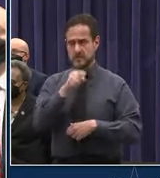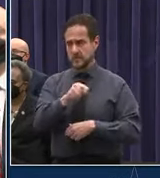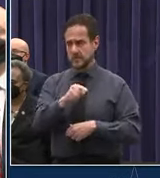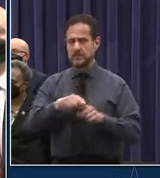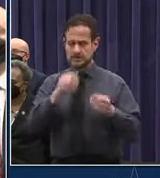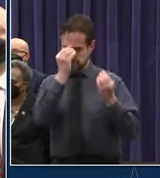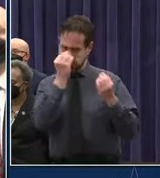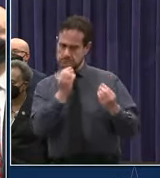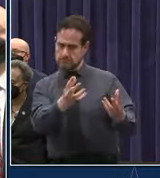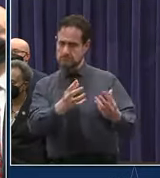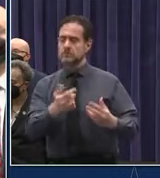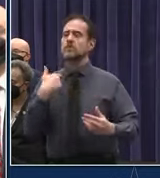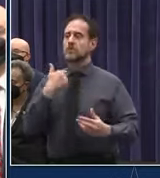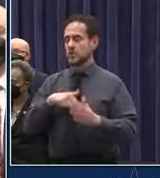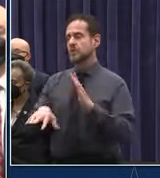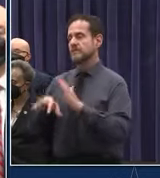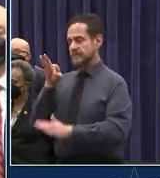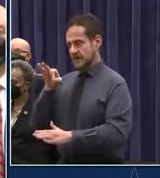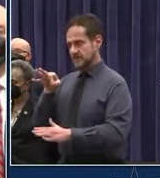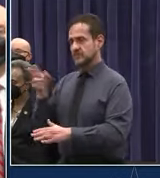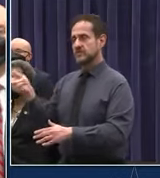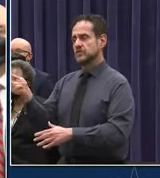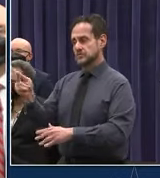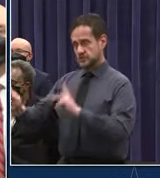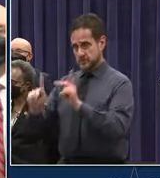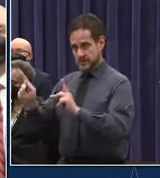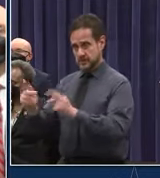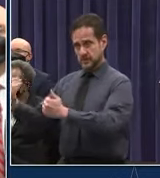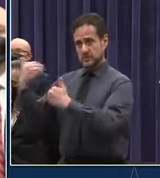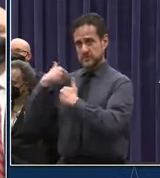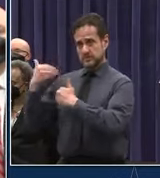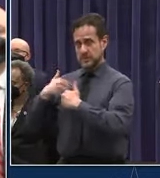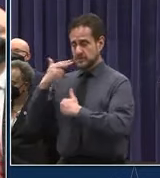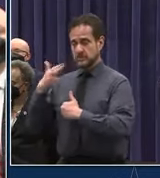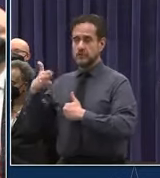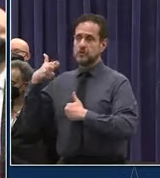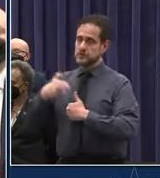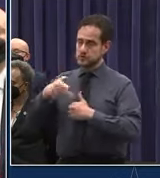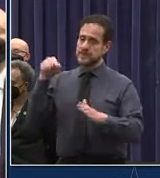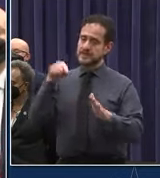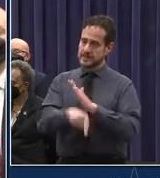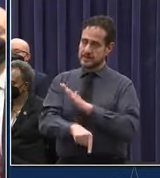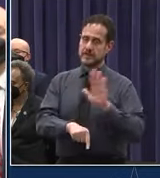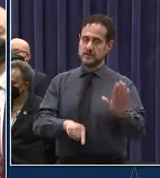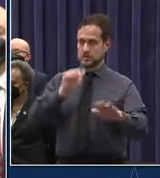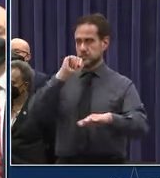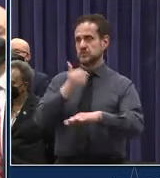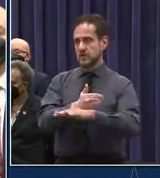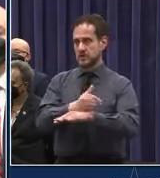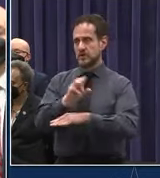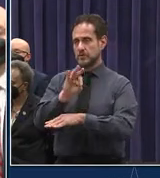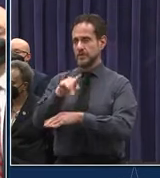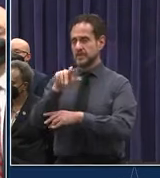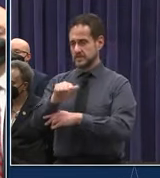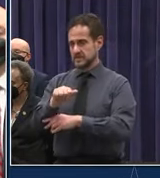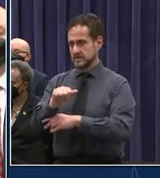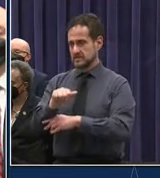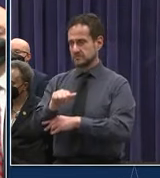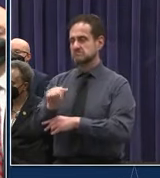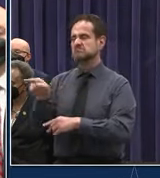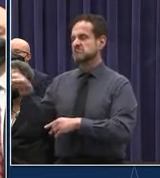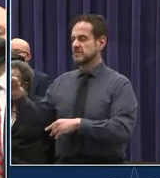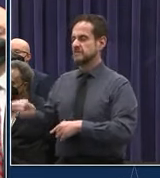let her know that we found the offenders responsible for taking Melissa's life, and they have been